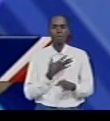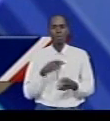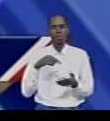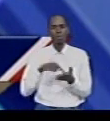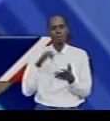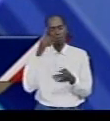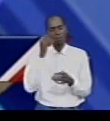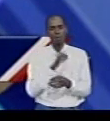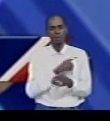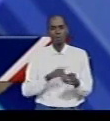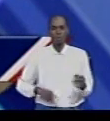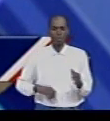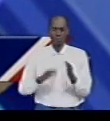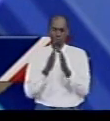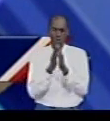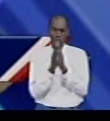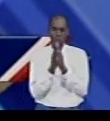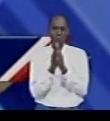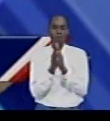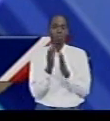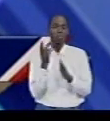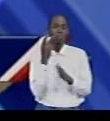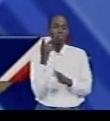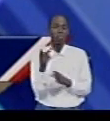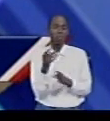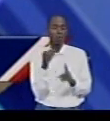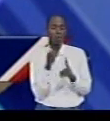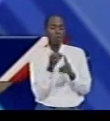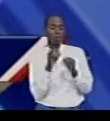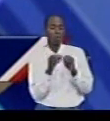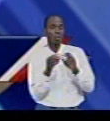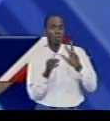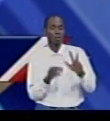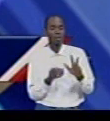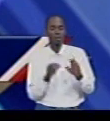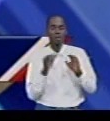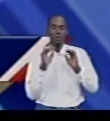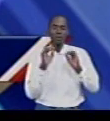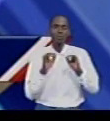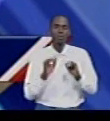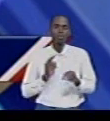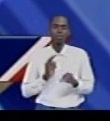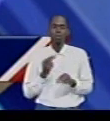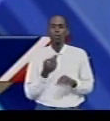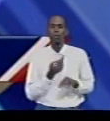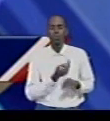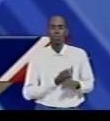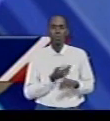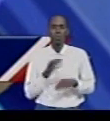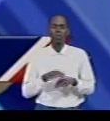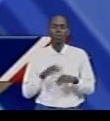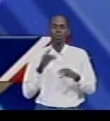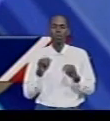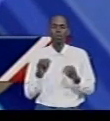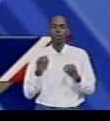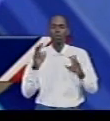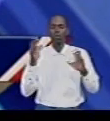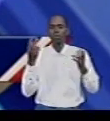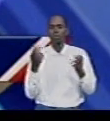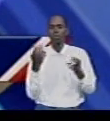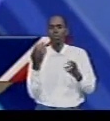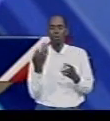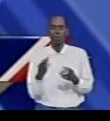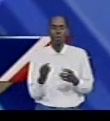Lord. We see point number three. It's the decree of delivering the gospel to every creature.